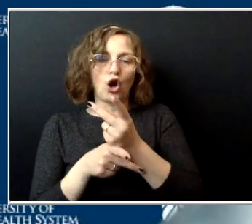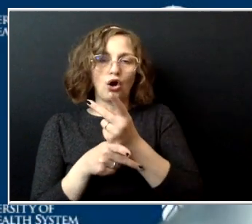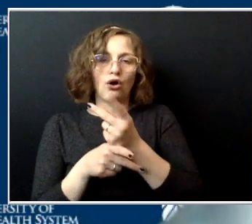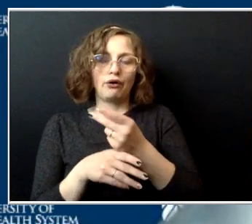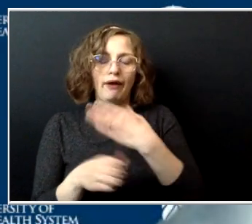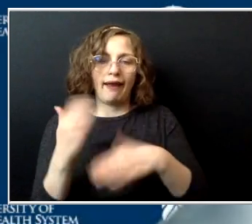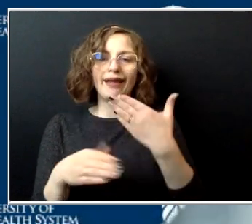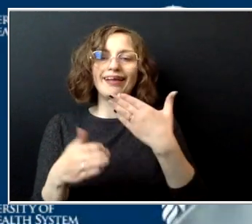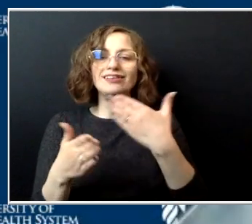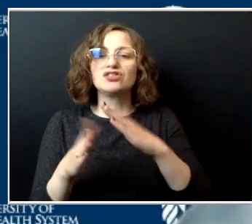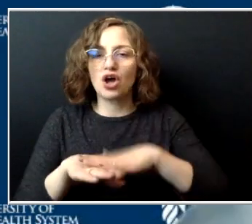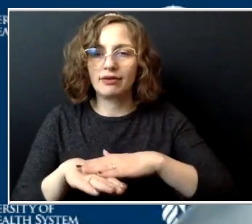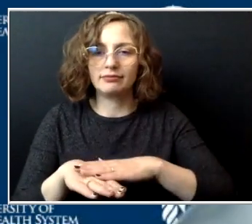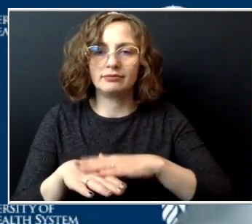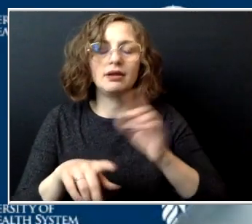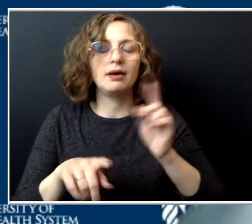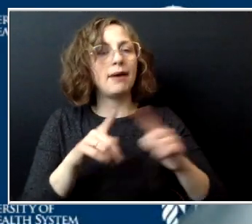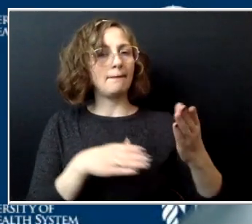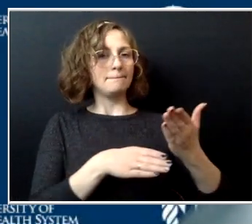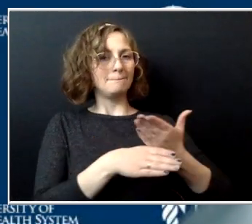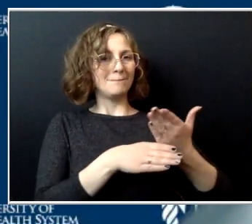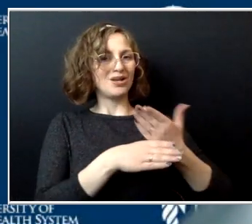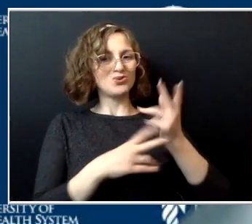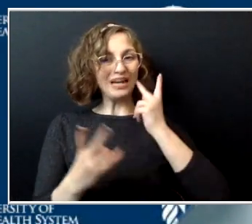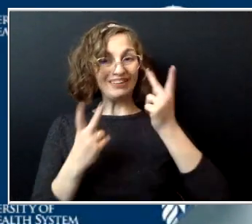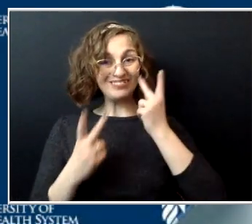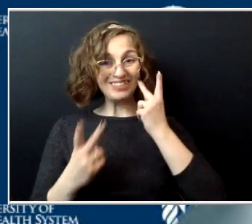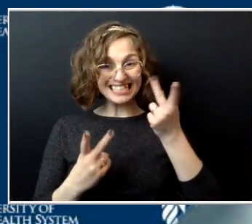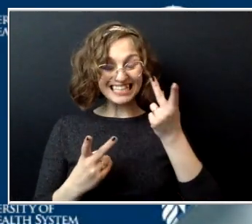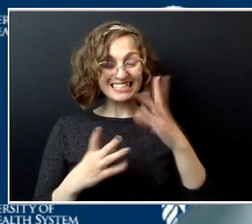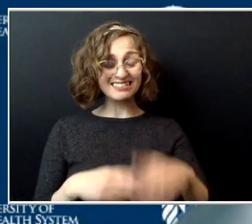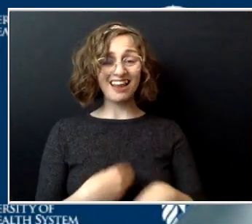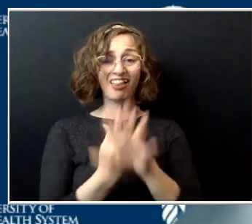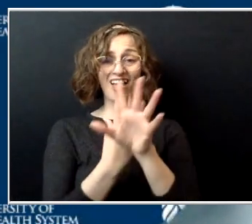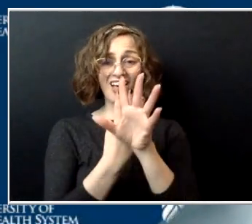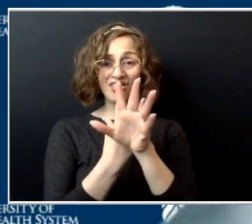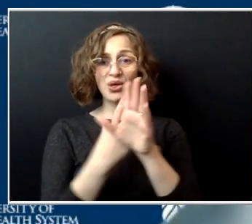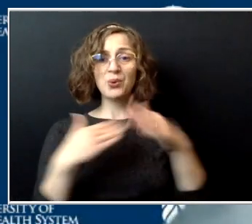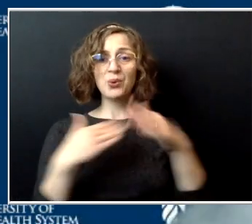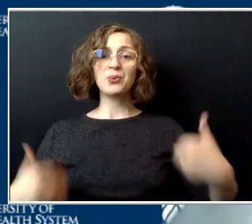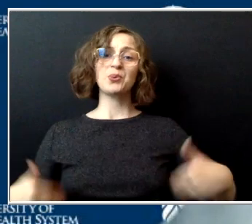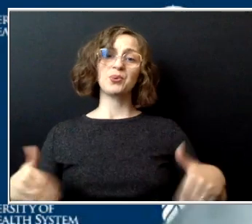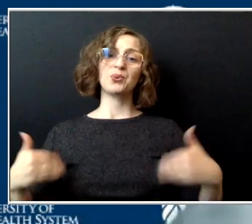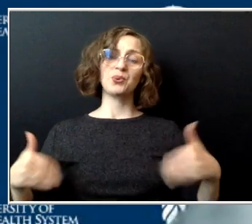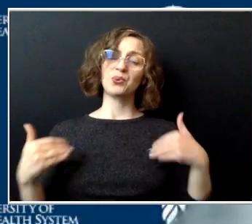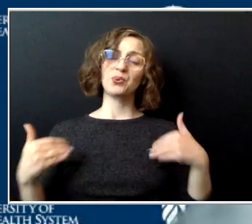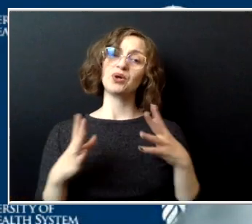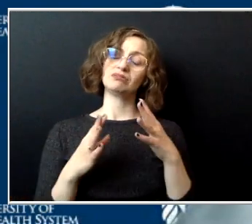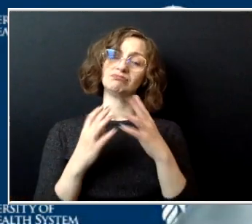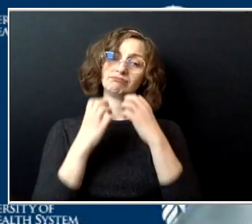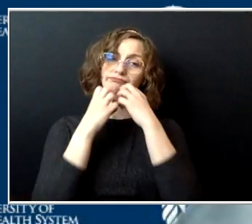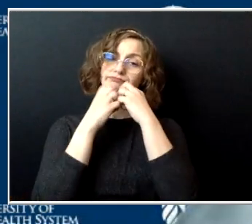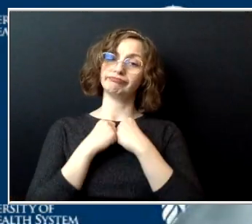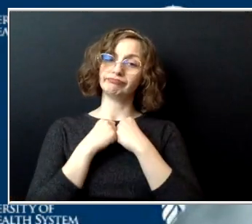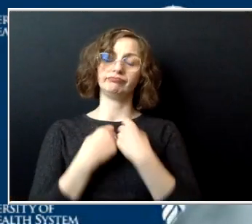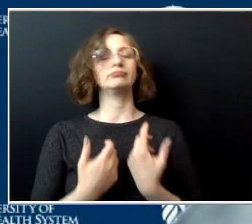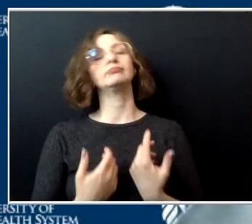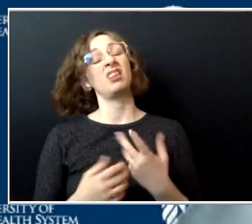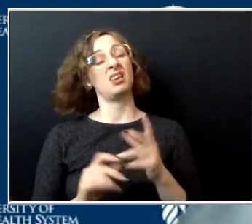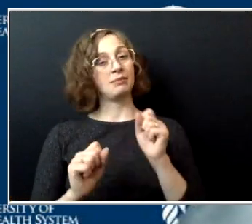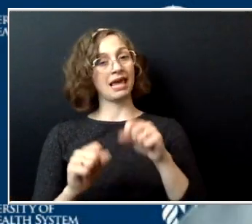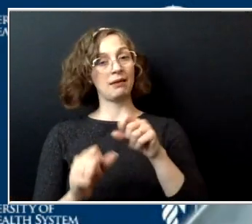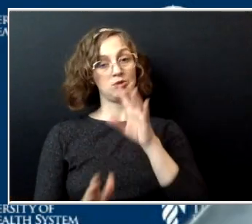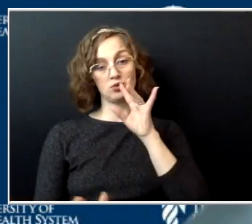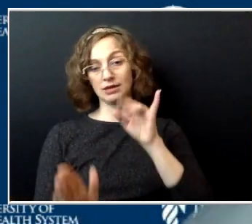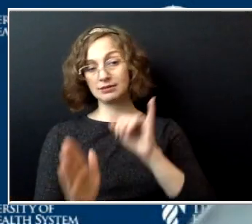in-between visits, so they don't have to travel so far each time, are very valuable. And I think by being able to identify those patients that are